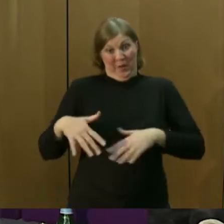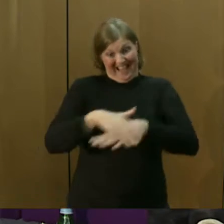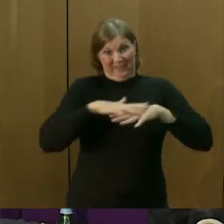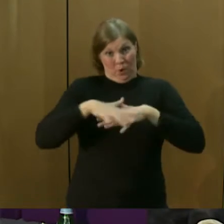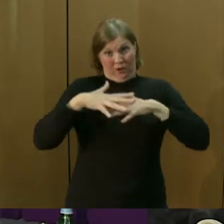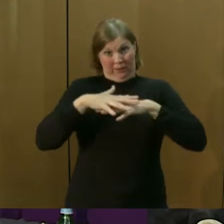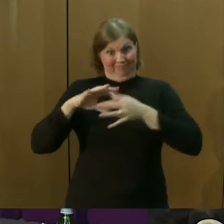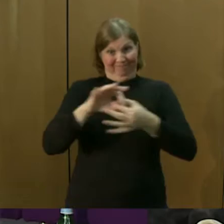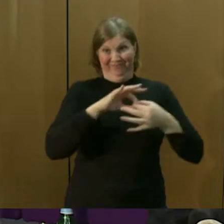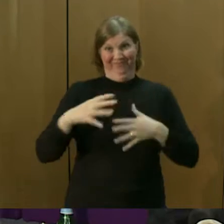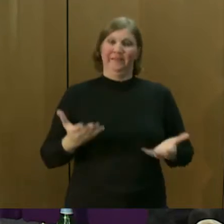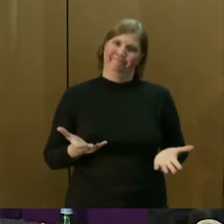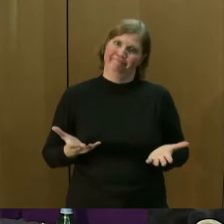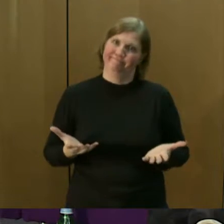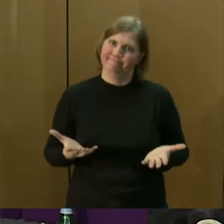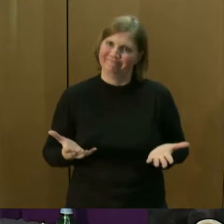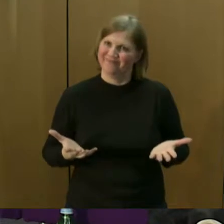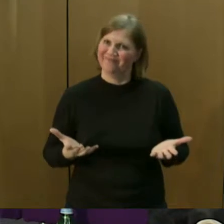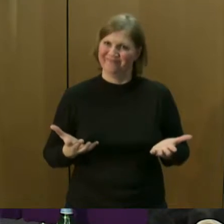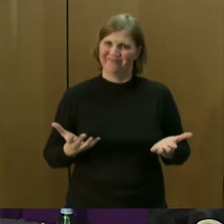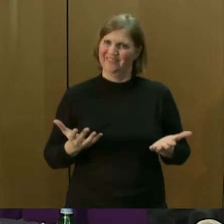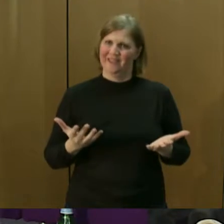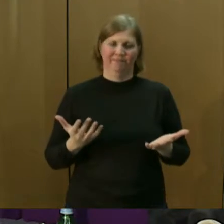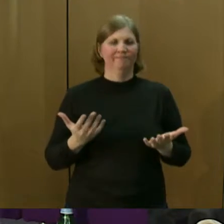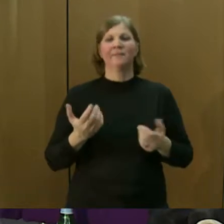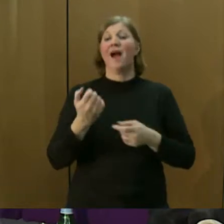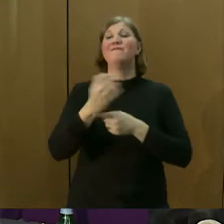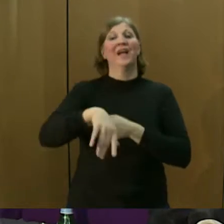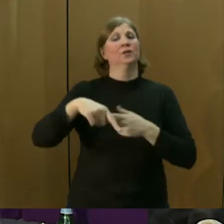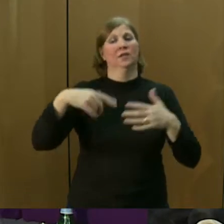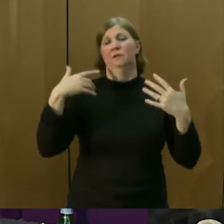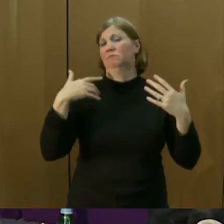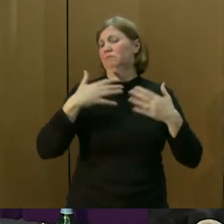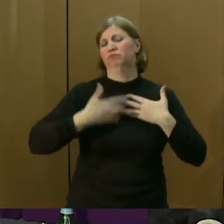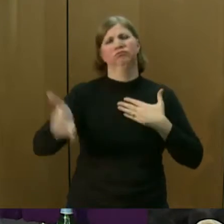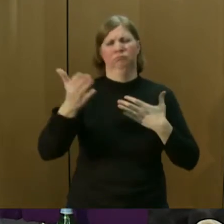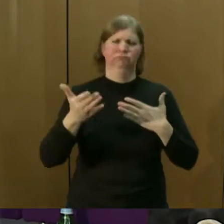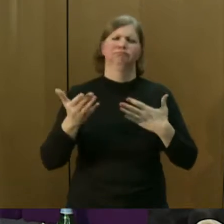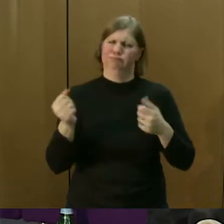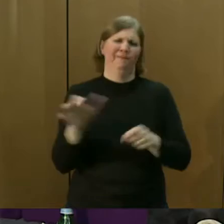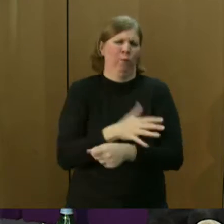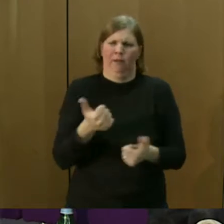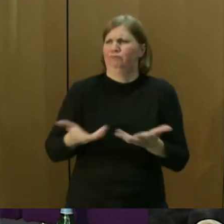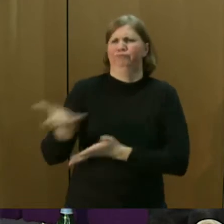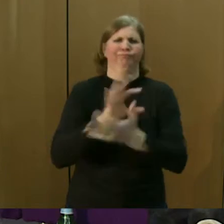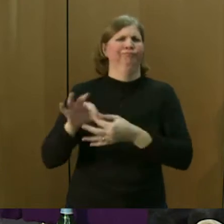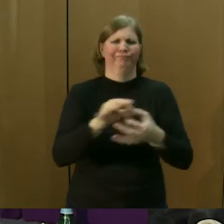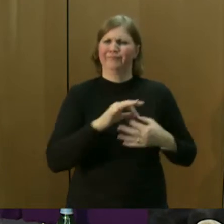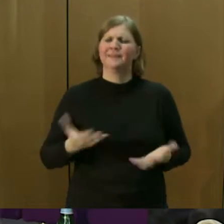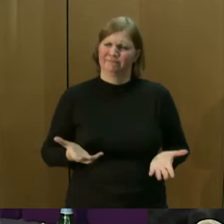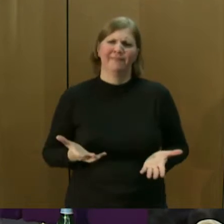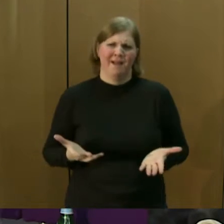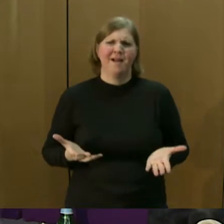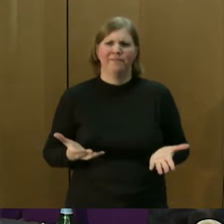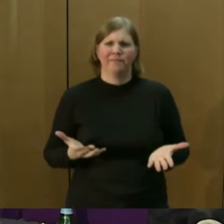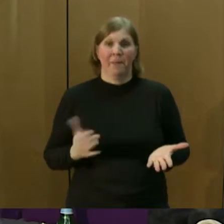whole of Edinburgh, the whole of the Fringe becomes a networking opportunity. You have no idea who you're standing in the queue next to at